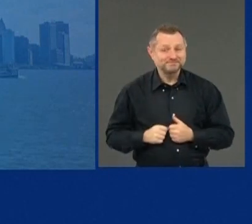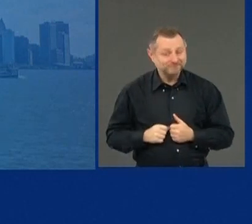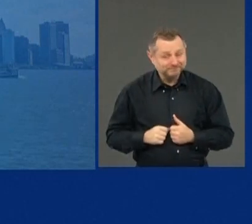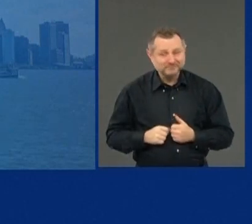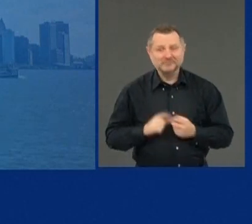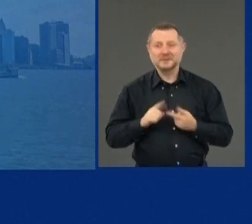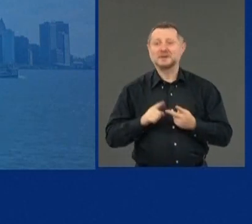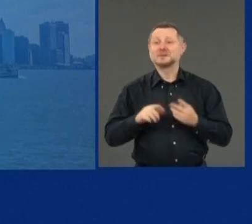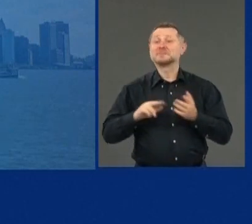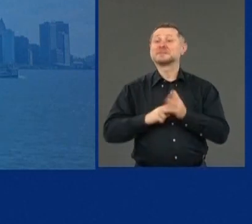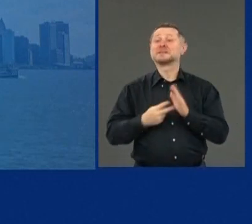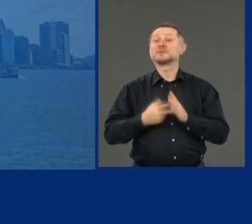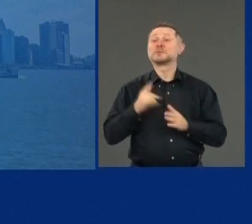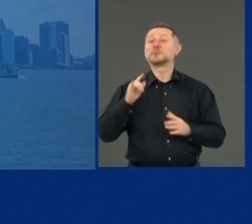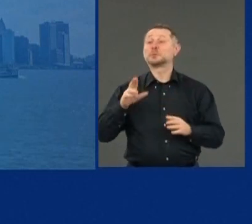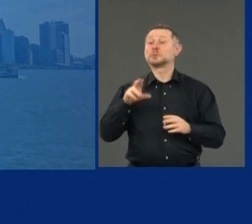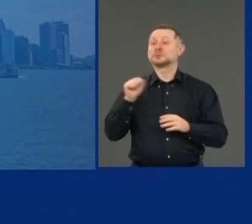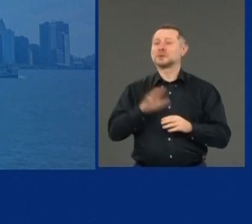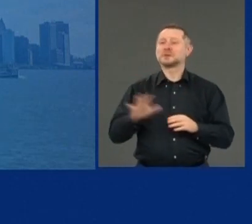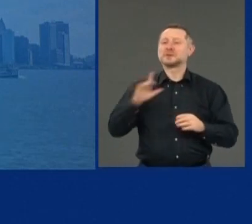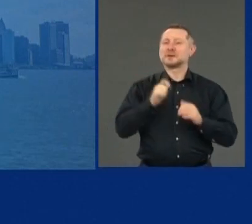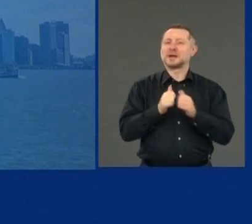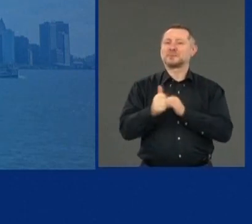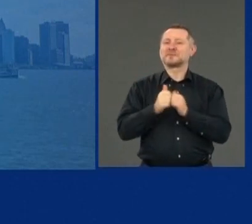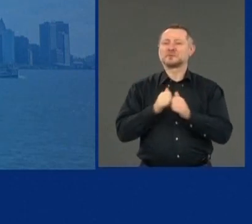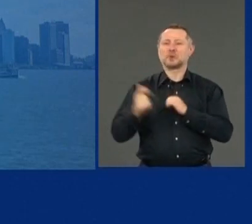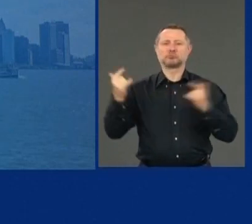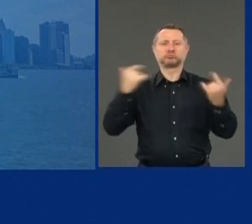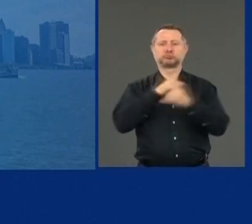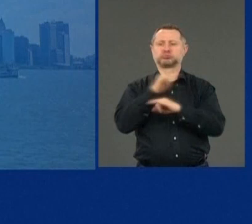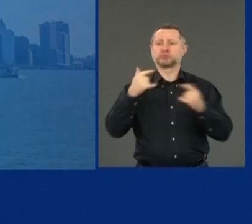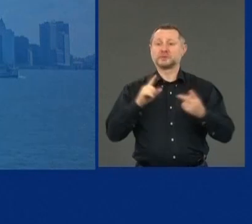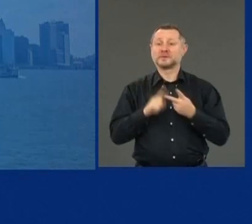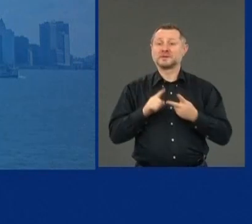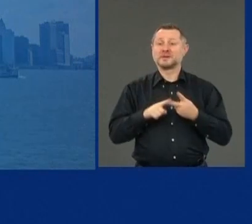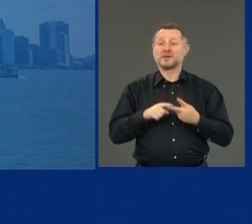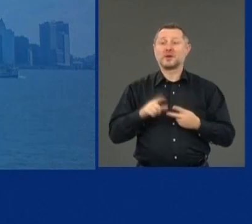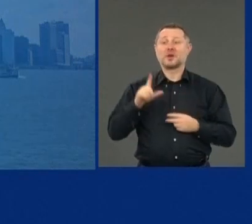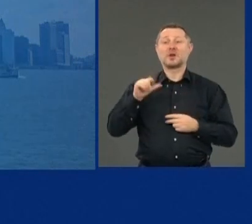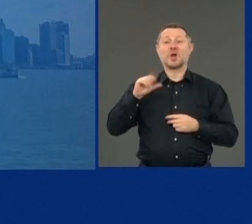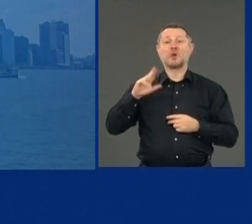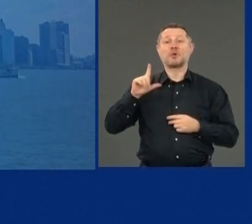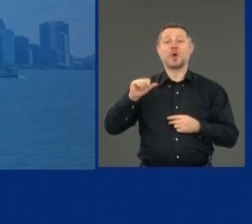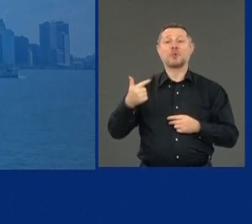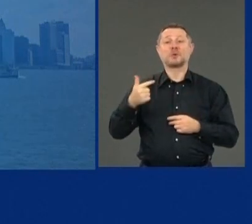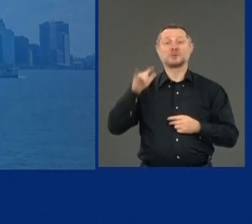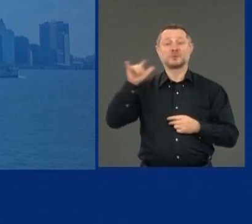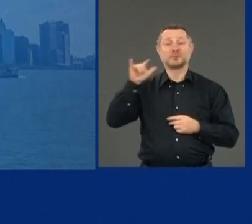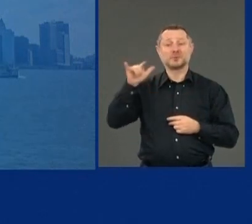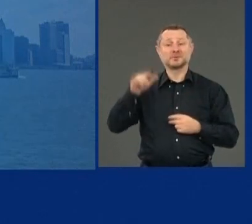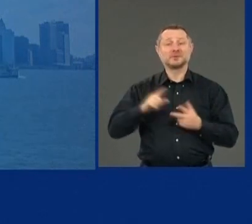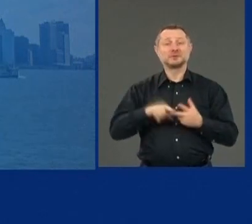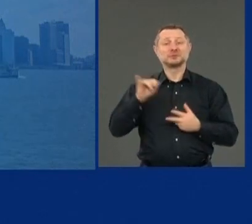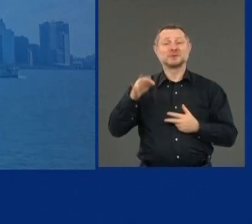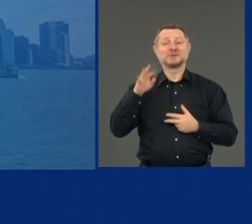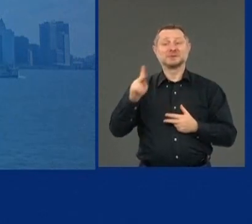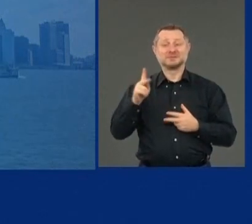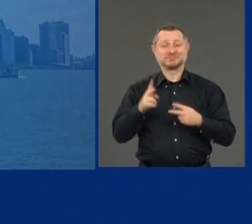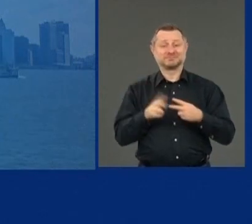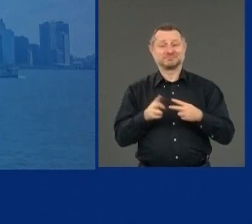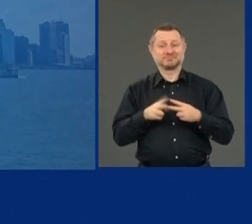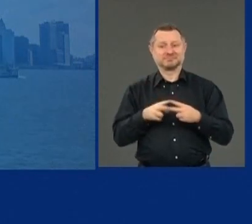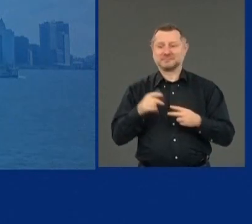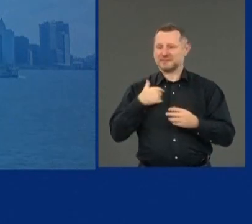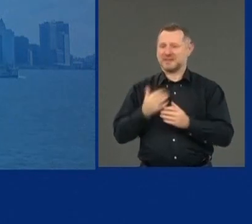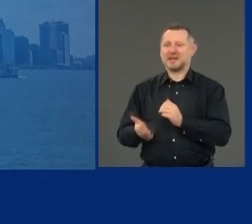this nation more competitive. That's what we're doing at LaGuardia. That's what we're doing at JFK. This nation hasn't built a new airport in 25